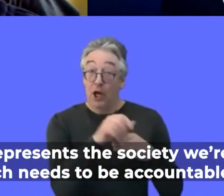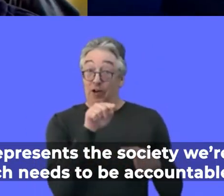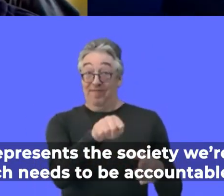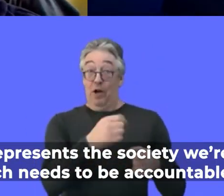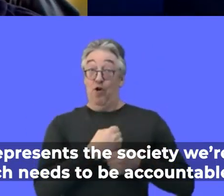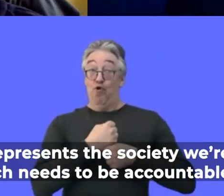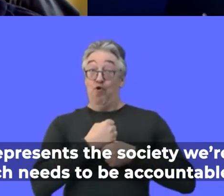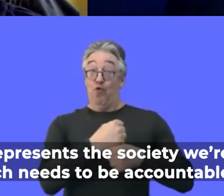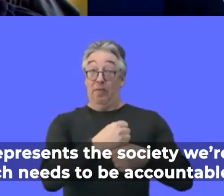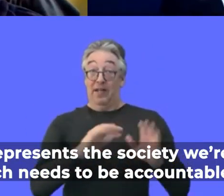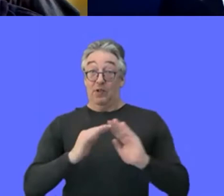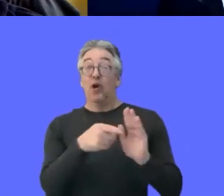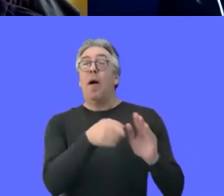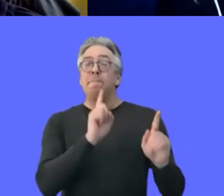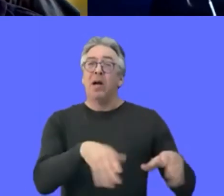be accountable.